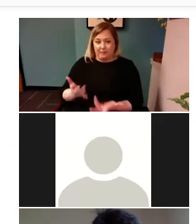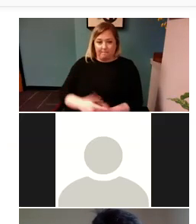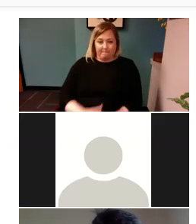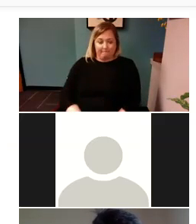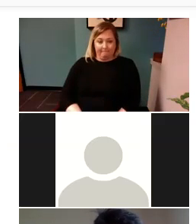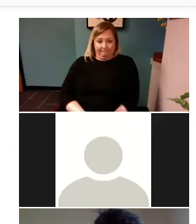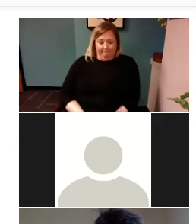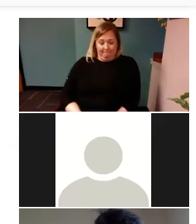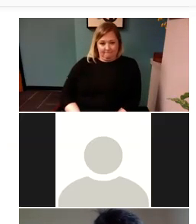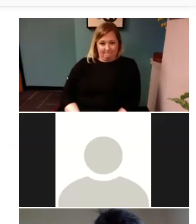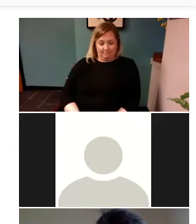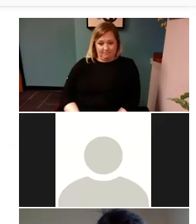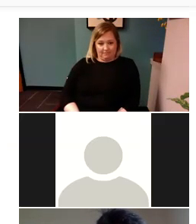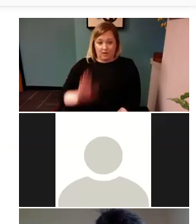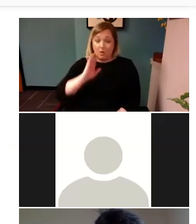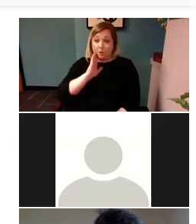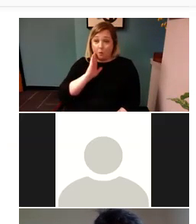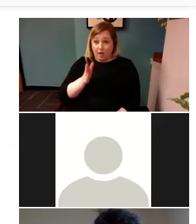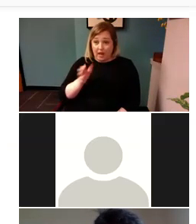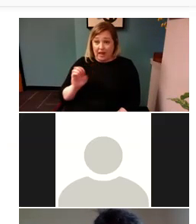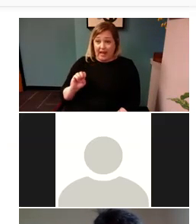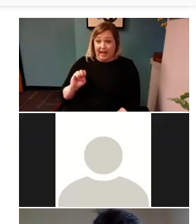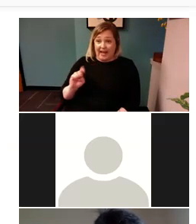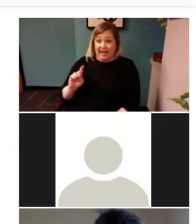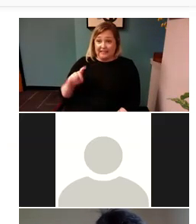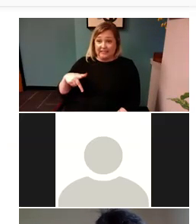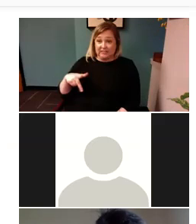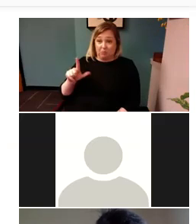We are going to explore with